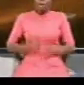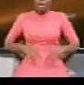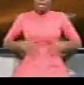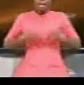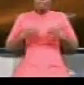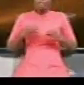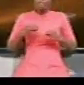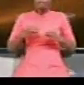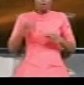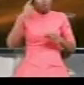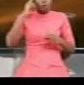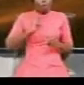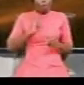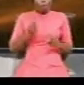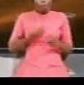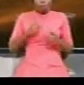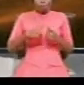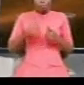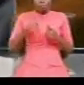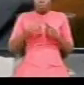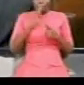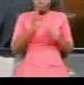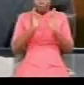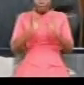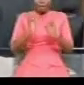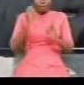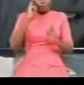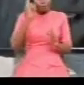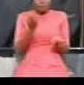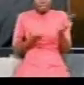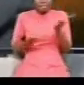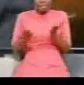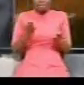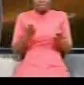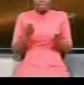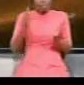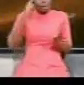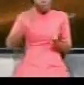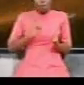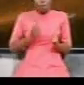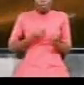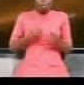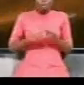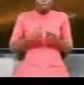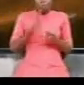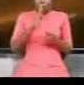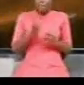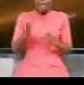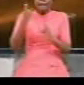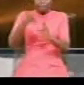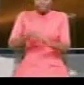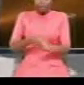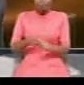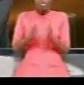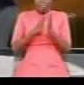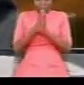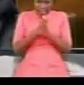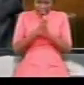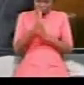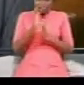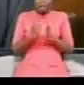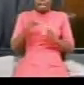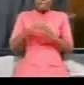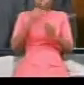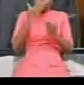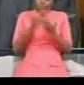in order for us to be fit for service, in order for us to be involved zealously in